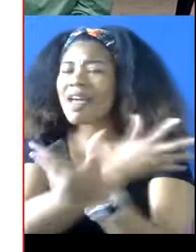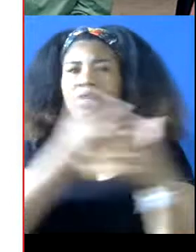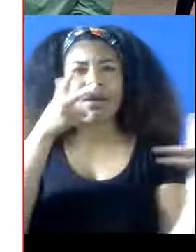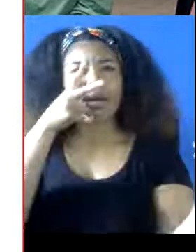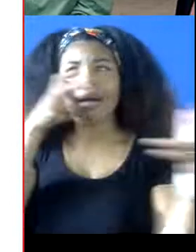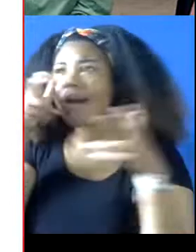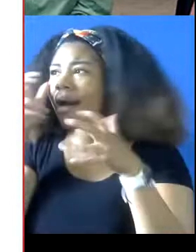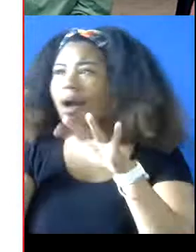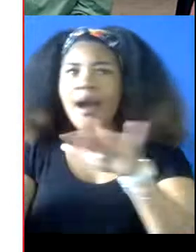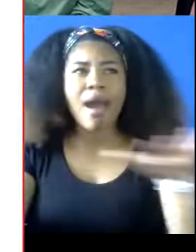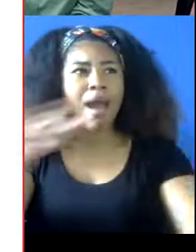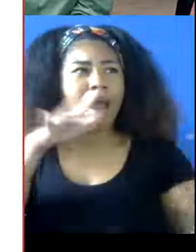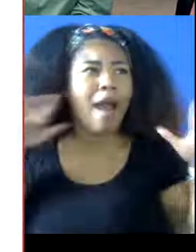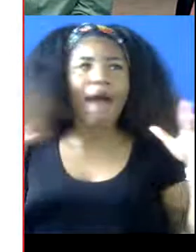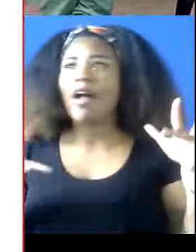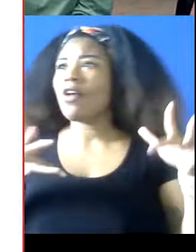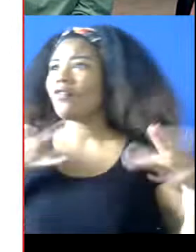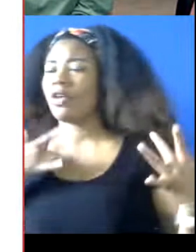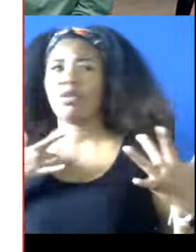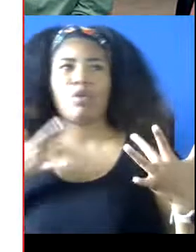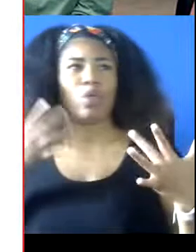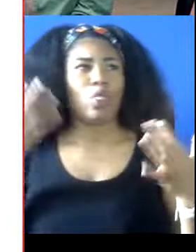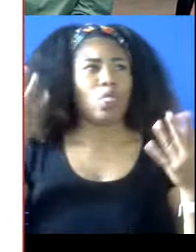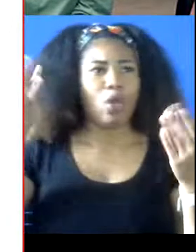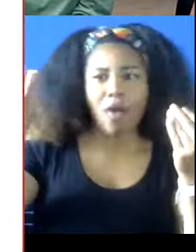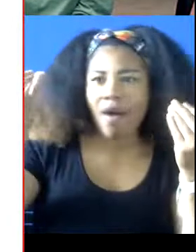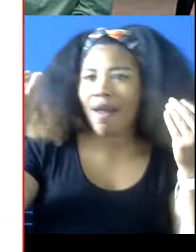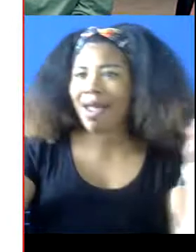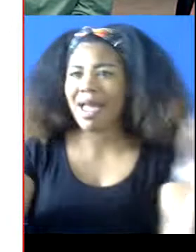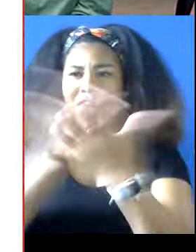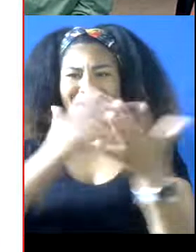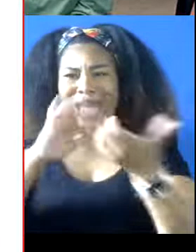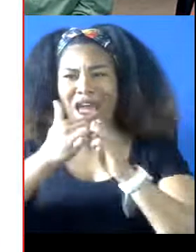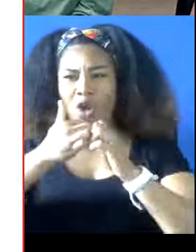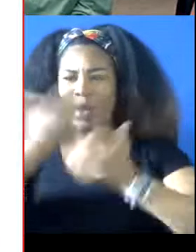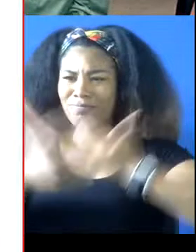around them. And it can include, students that